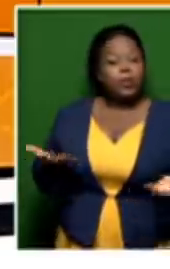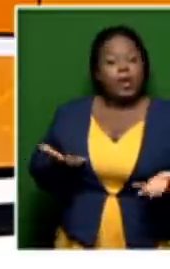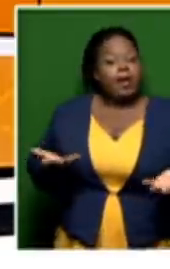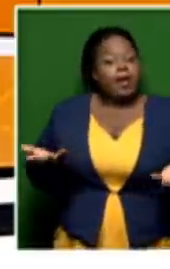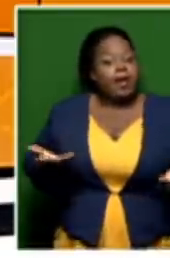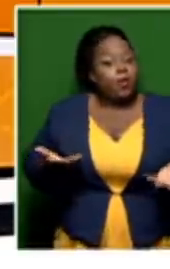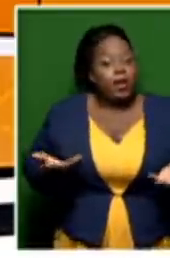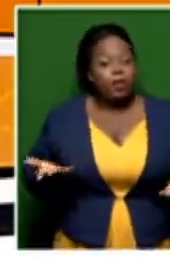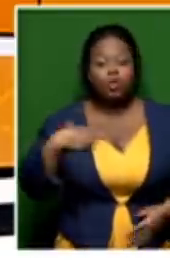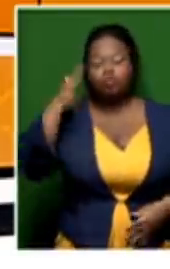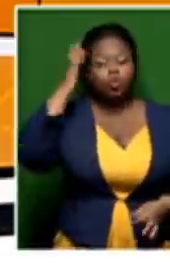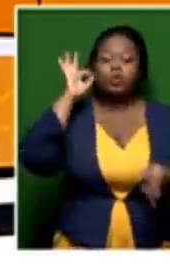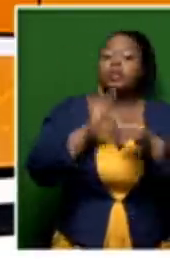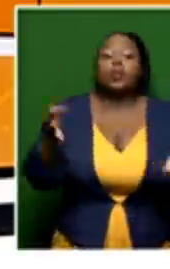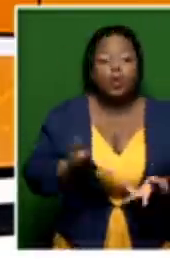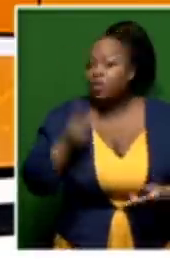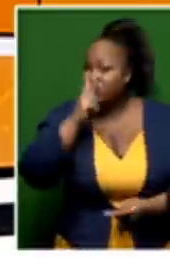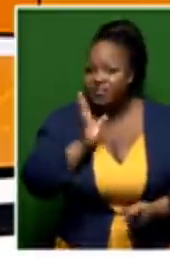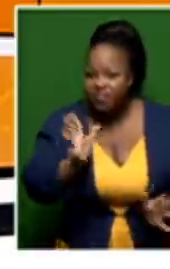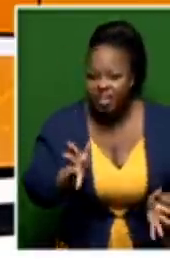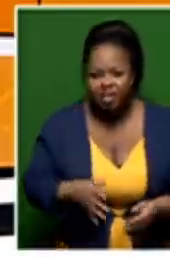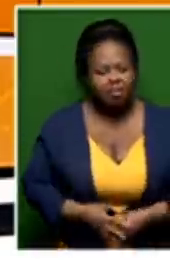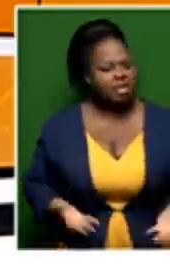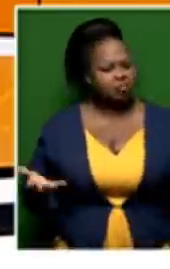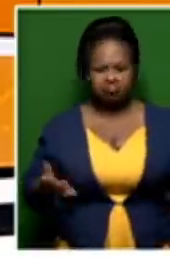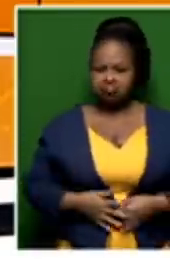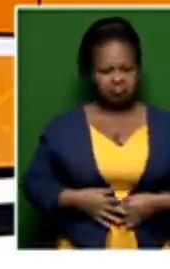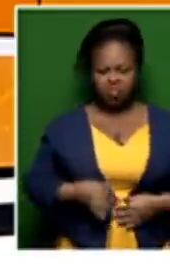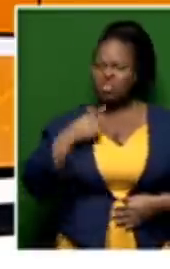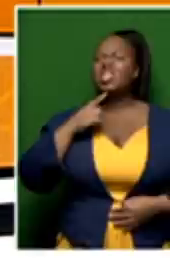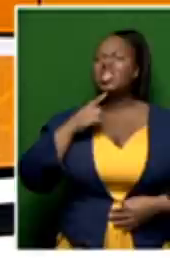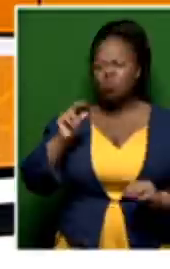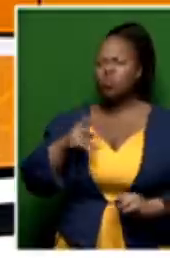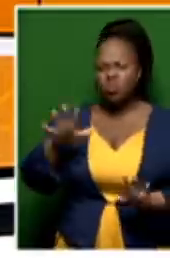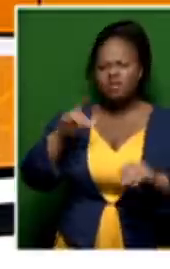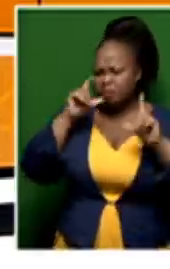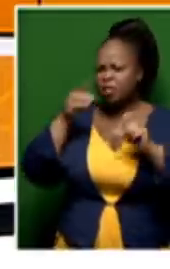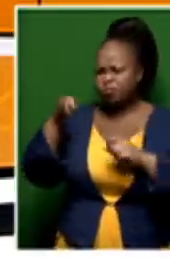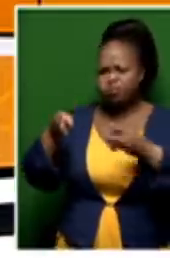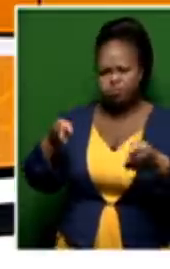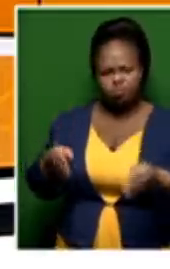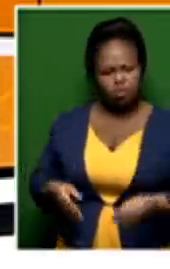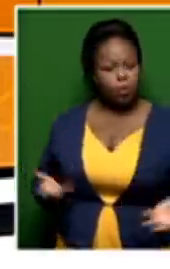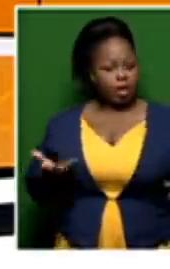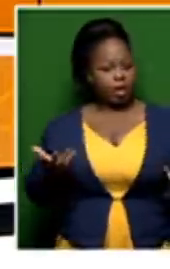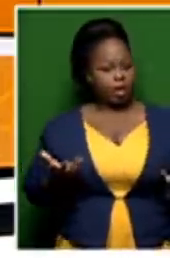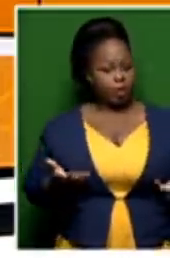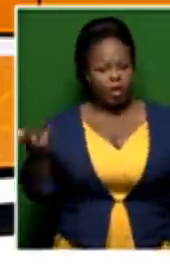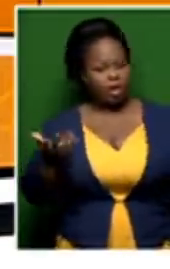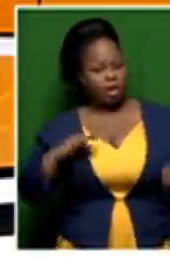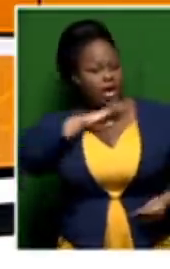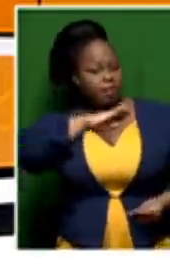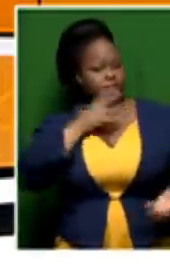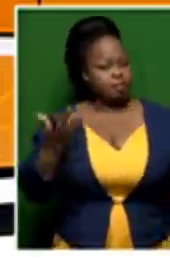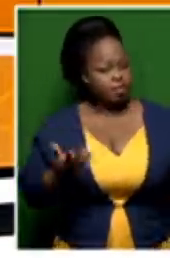they exactly, and has anyone seen them? And then, of course, the Brigadier General was saying to me, no, we have pictures of them there. They're there. So where are they? But where are